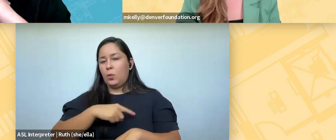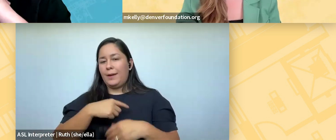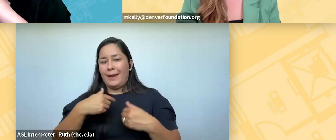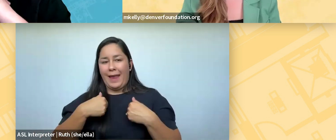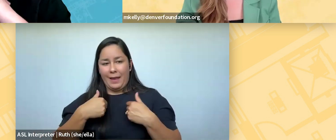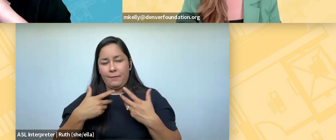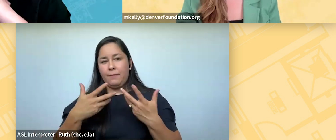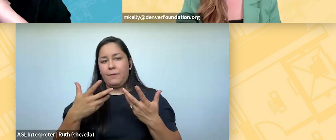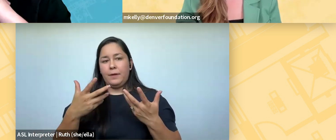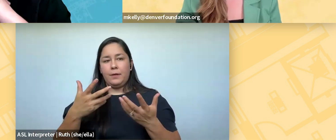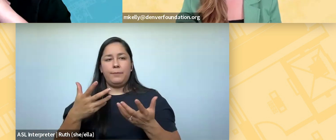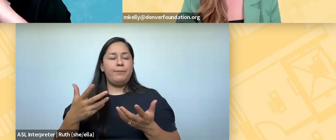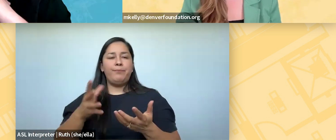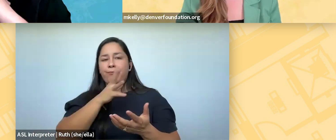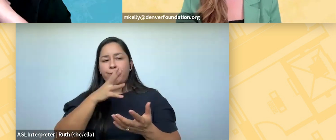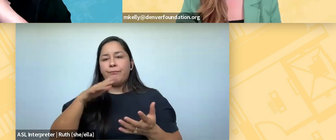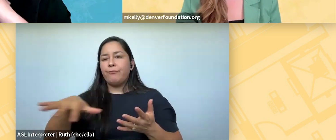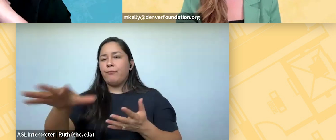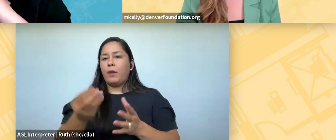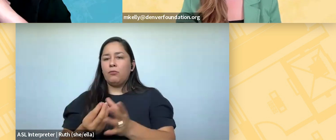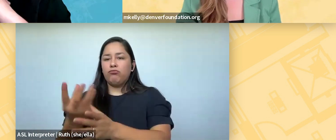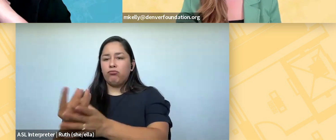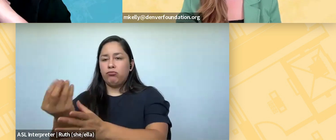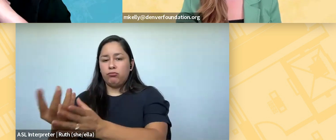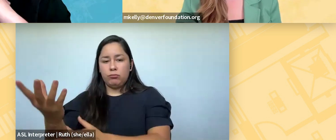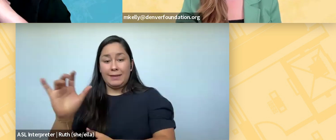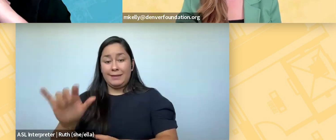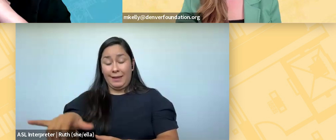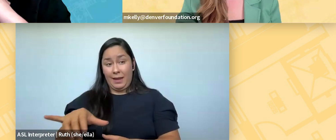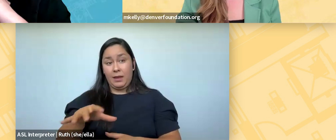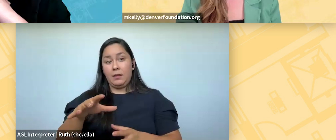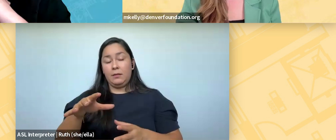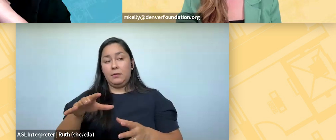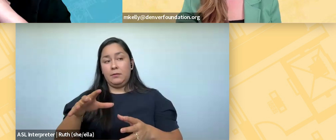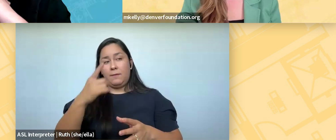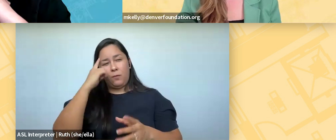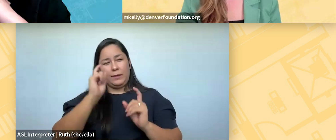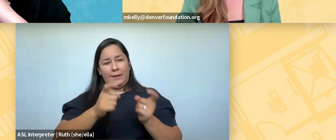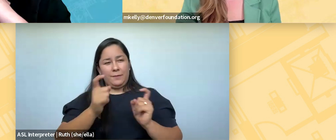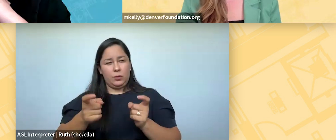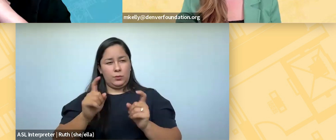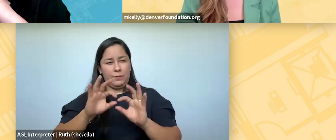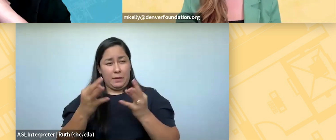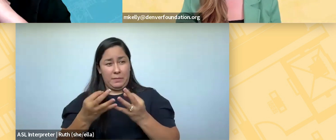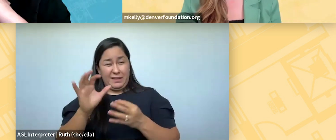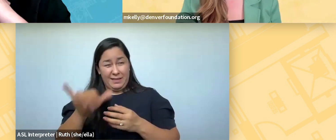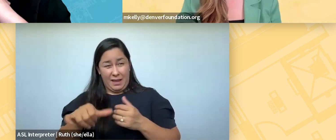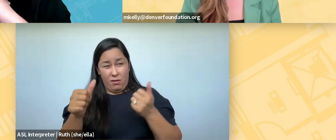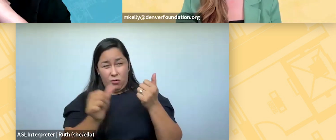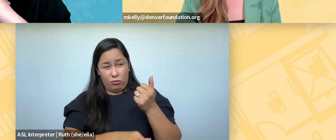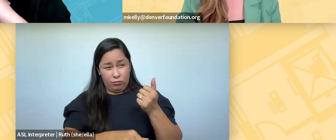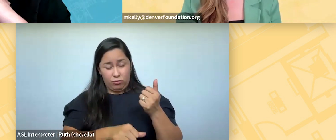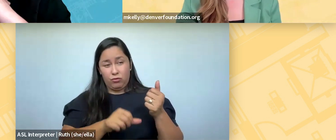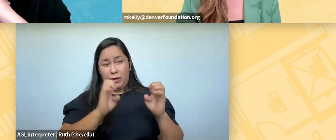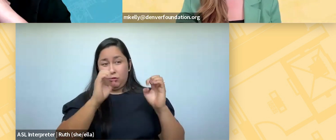to bring home to their families. Would this fall under education, or perhaps economic opportunity? The